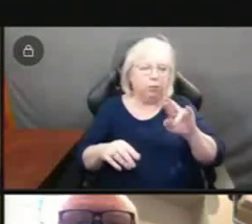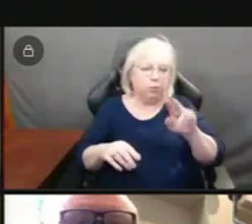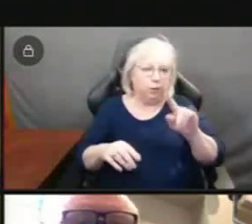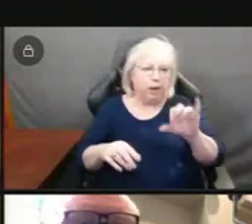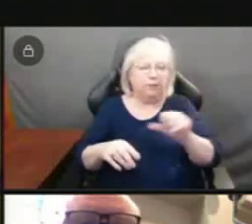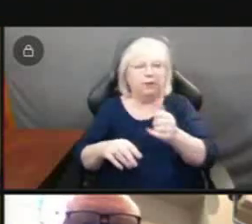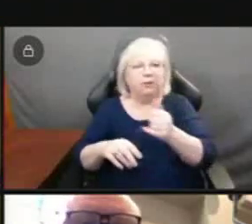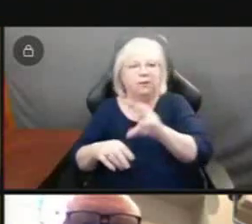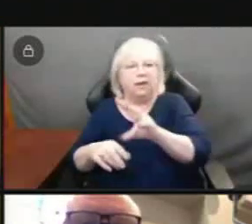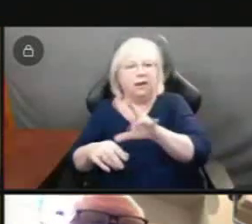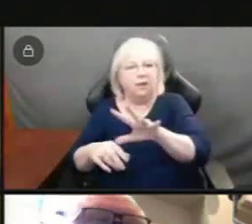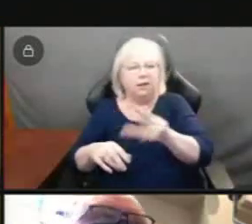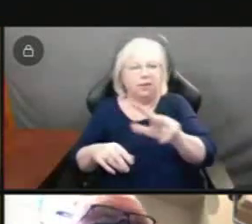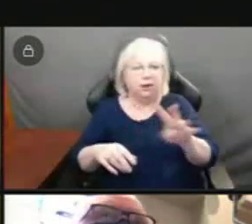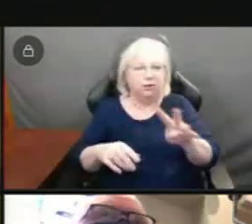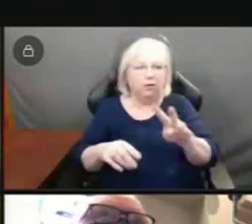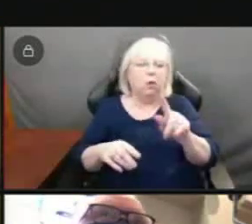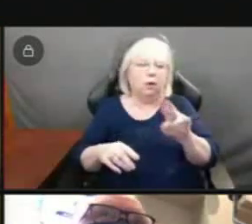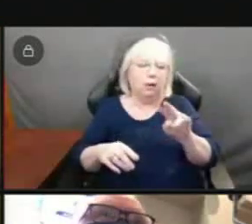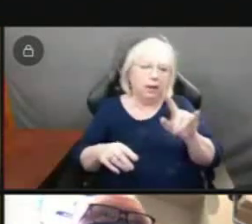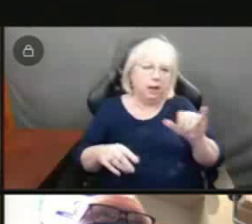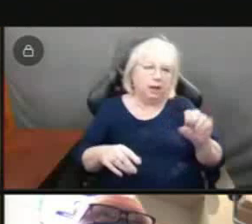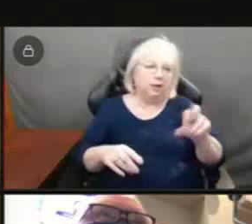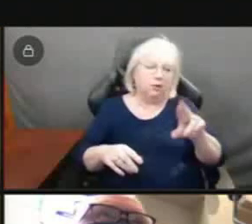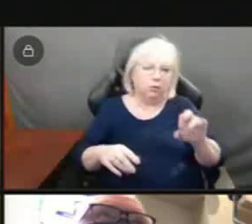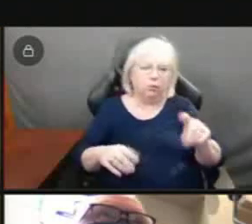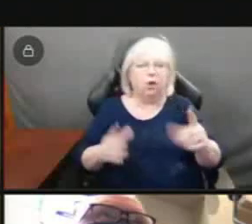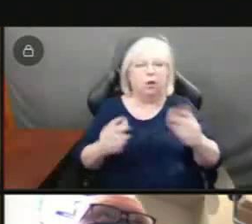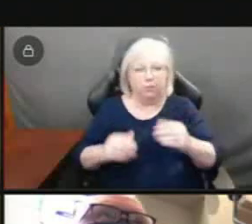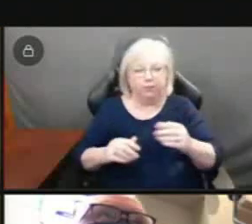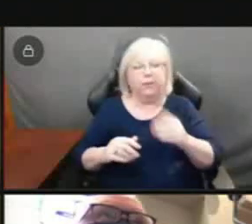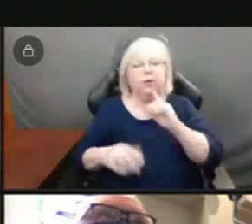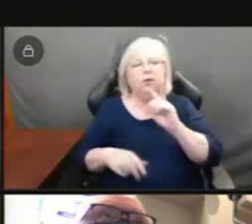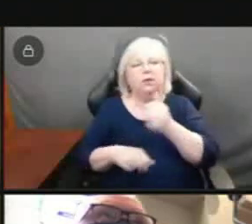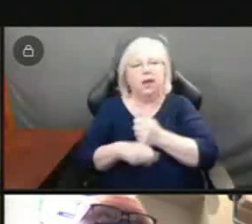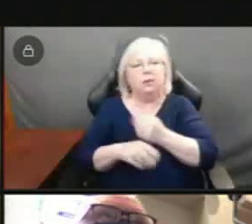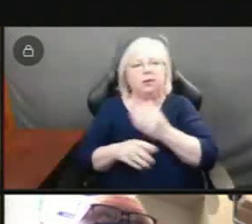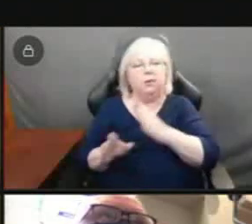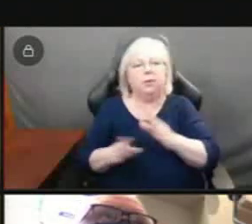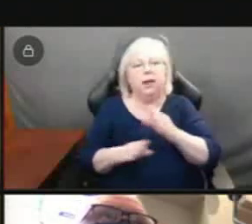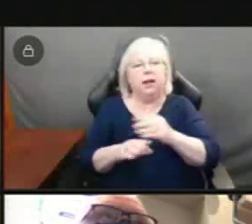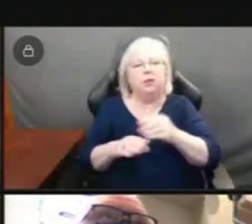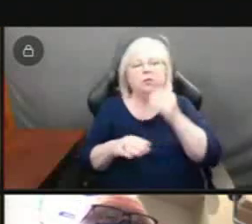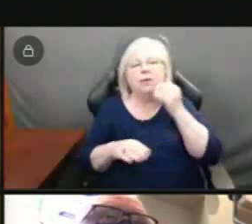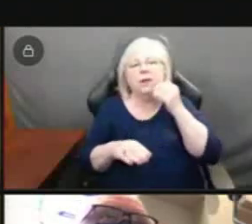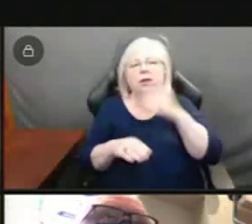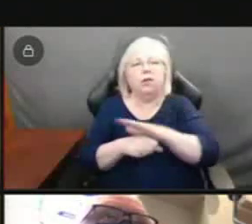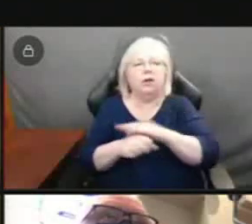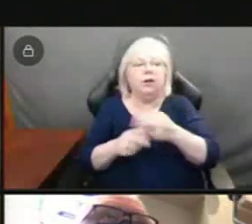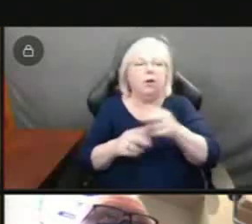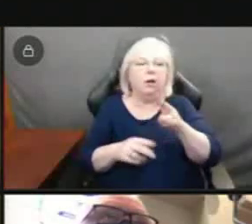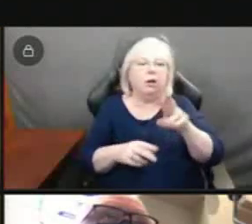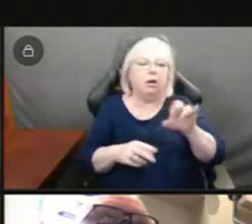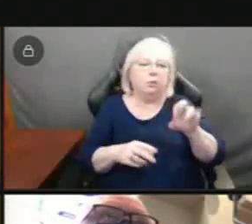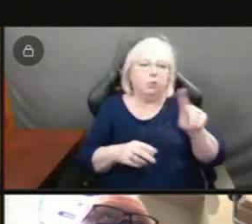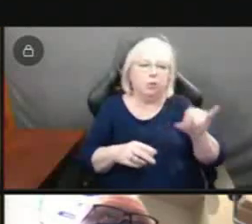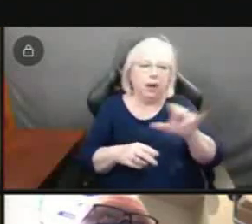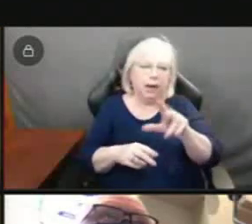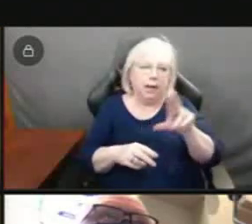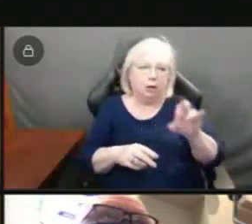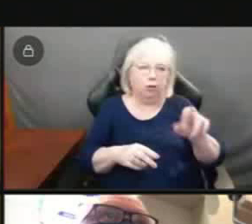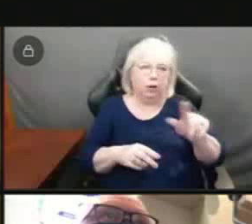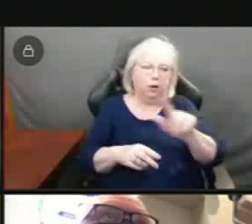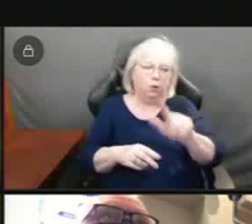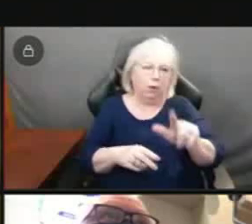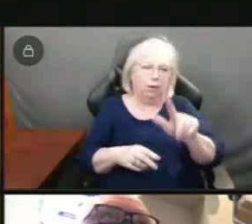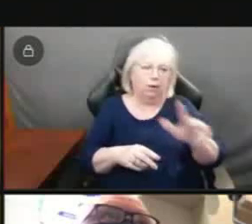17,524 Canis Road. An ordinance to approve a planned zoning development, establish a planned residential district titled Brody Creek, Lot 127, revised